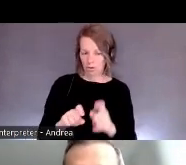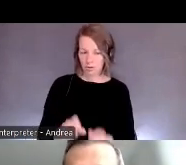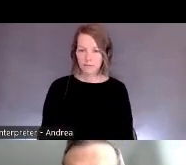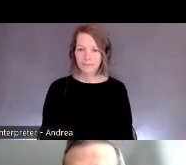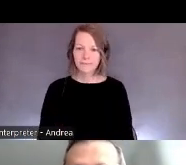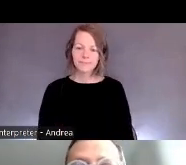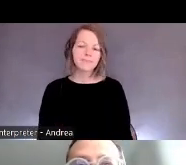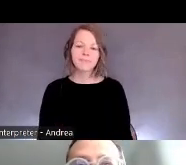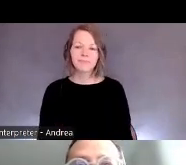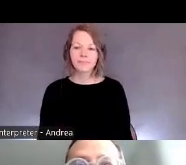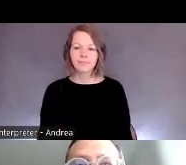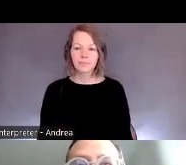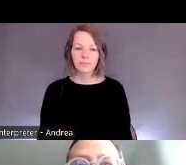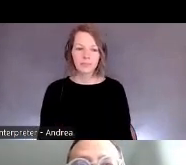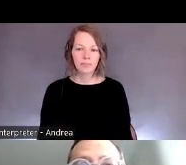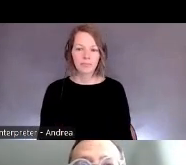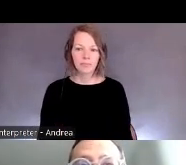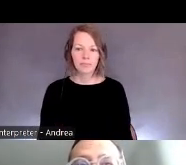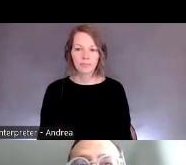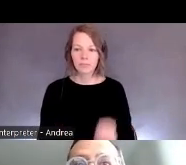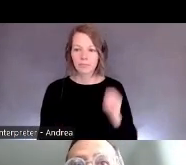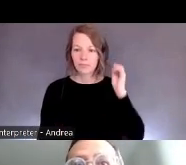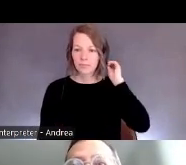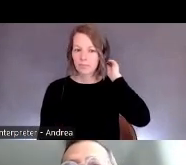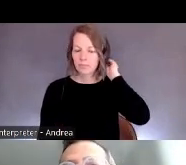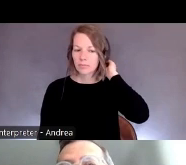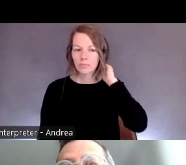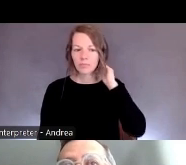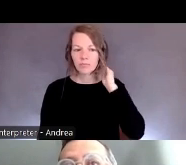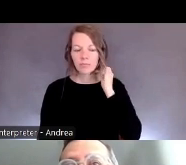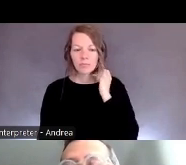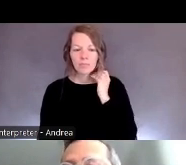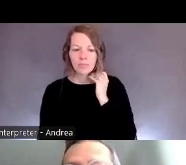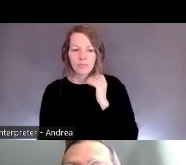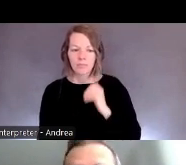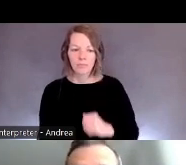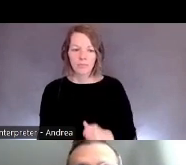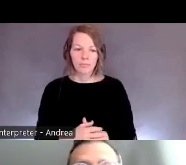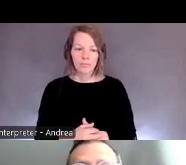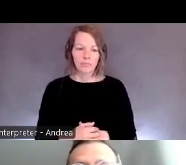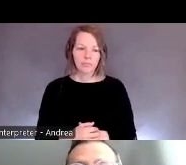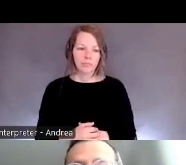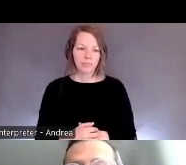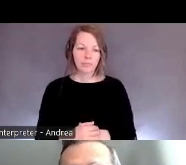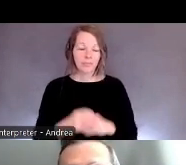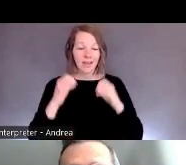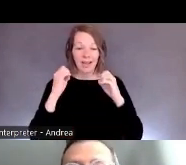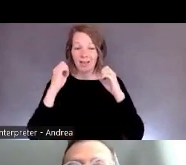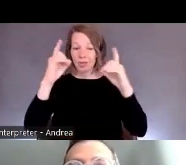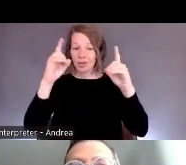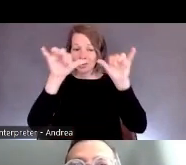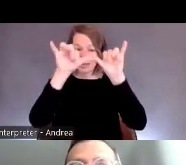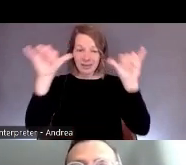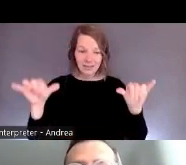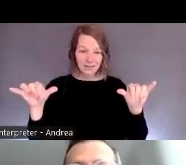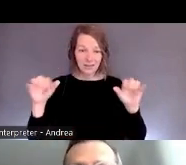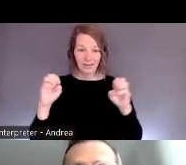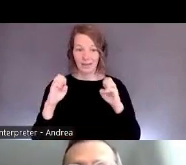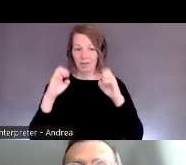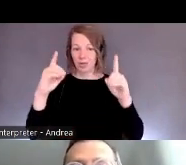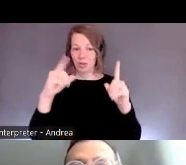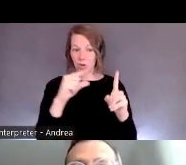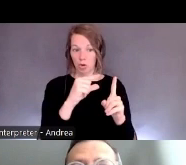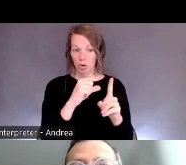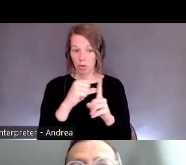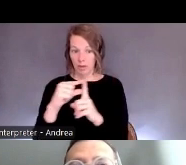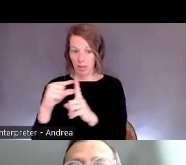answering. Following, Tom? When we think about education systems and education terminology, so again, our